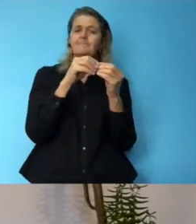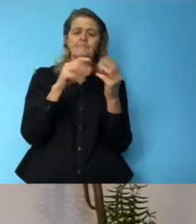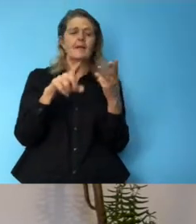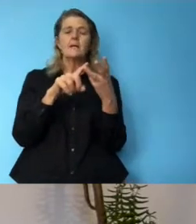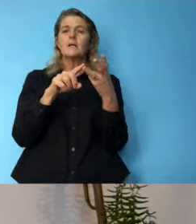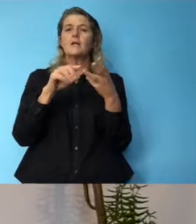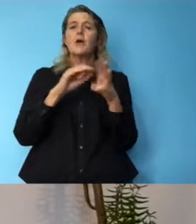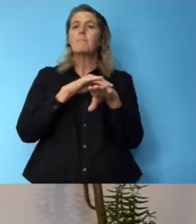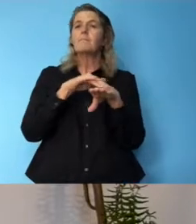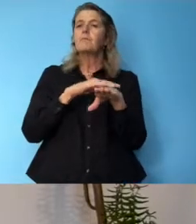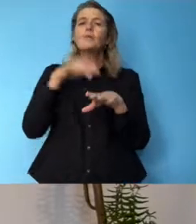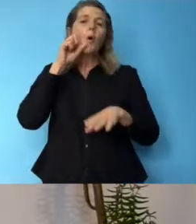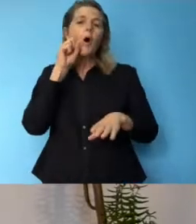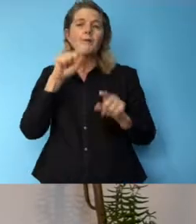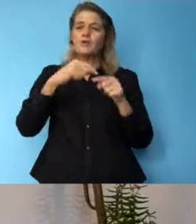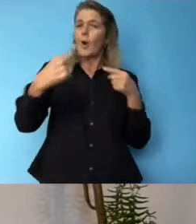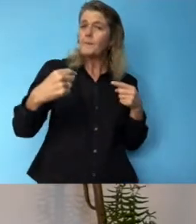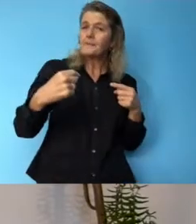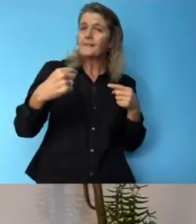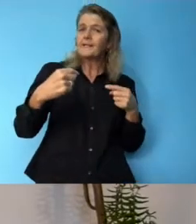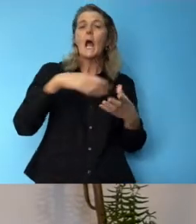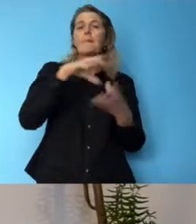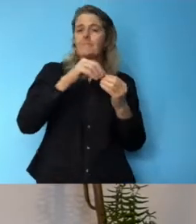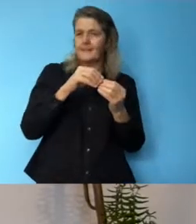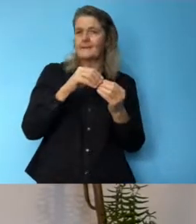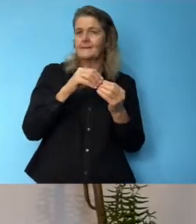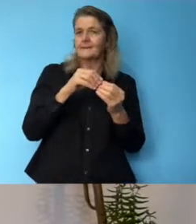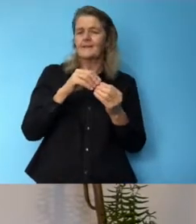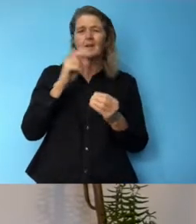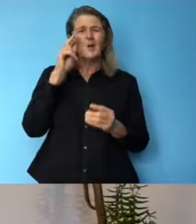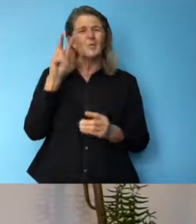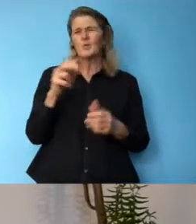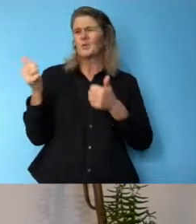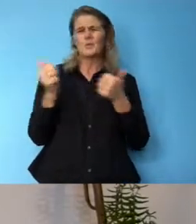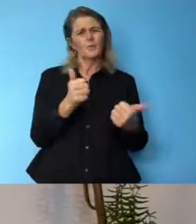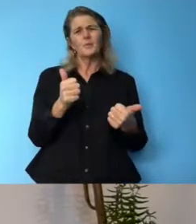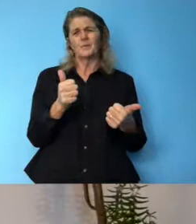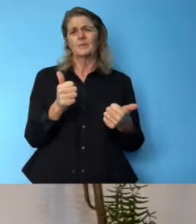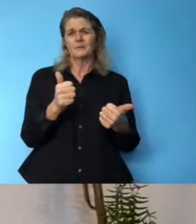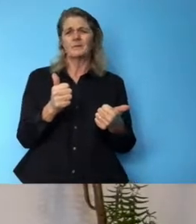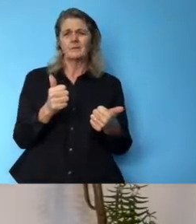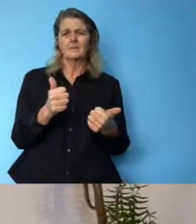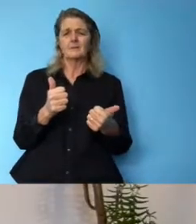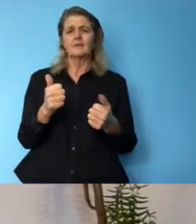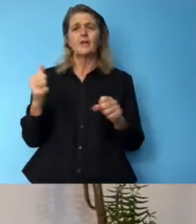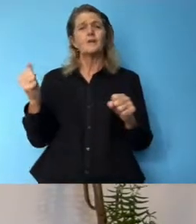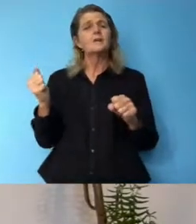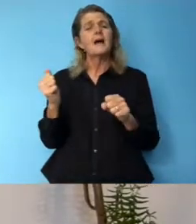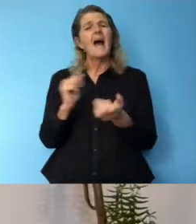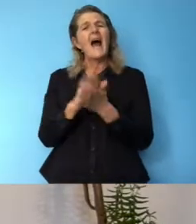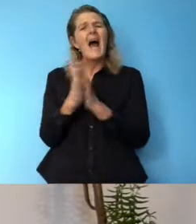and blue and orange are opposite complementary colours. They just look good together. So to make what we call